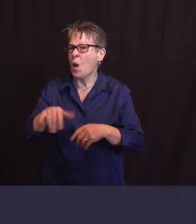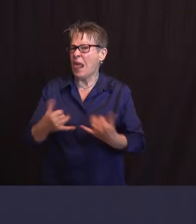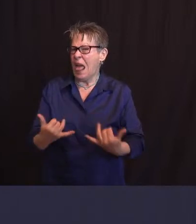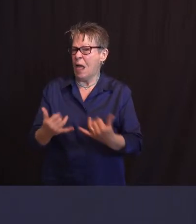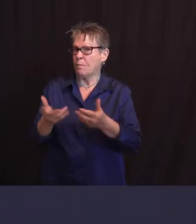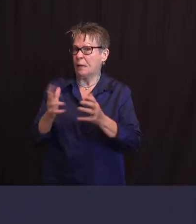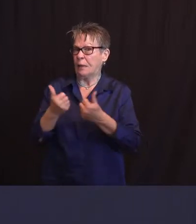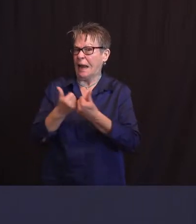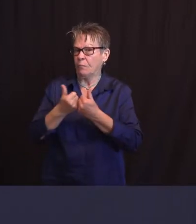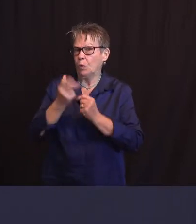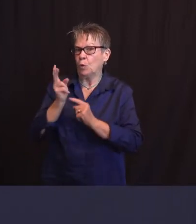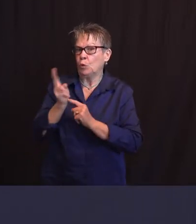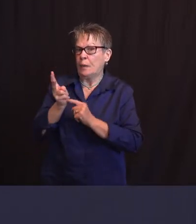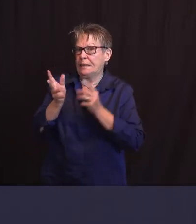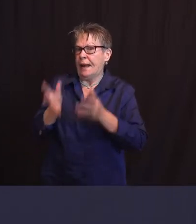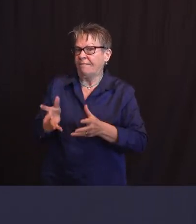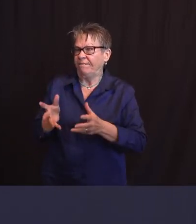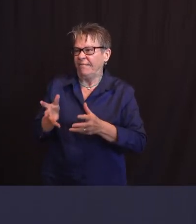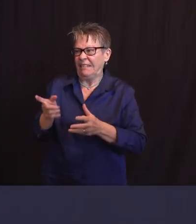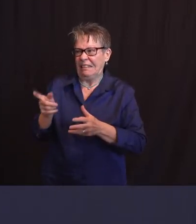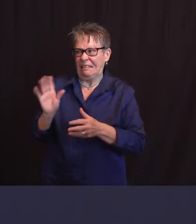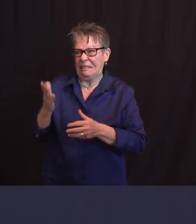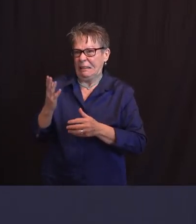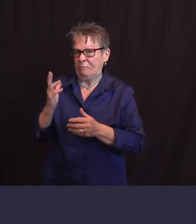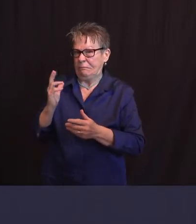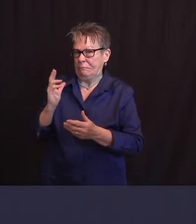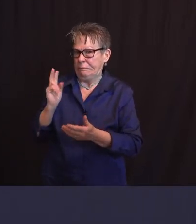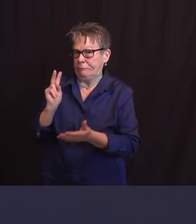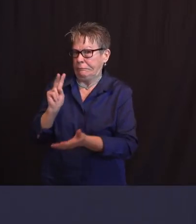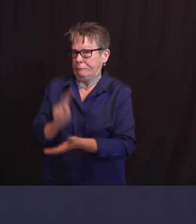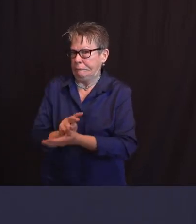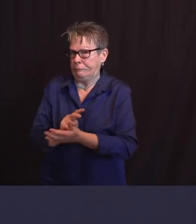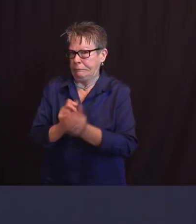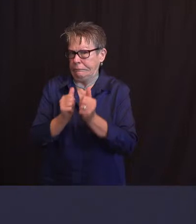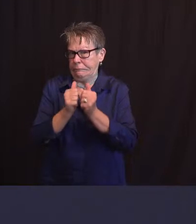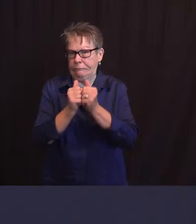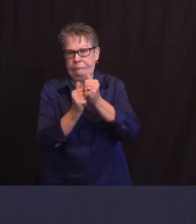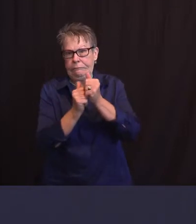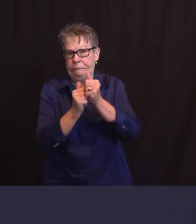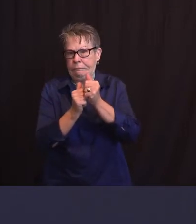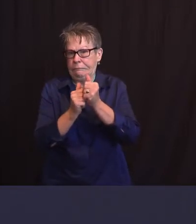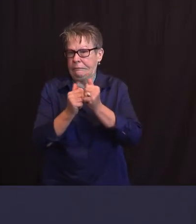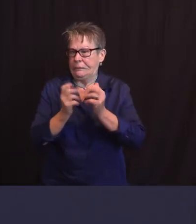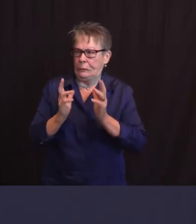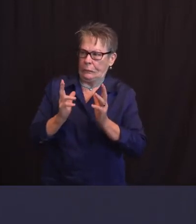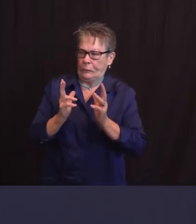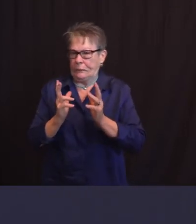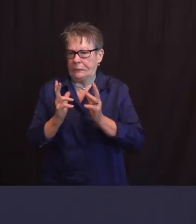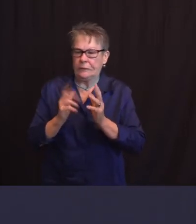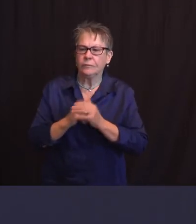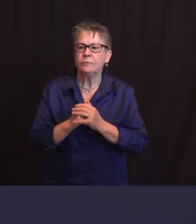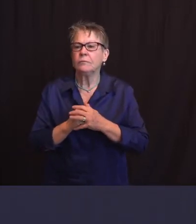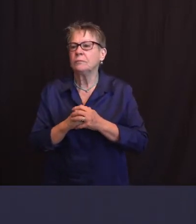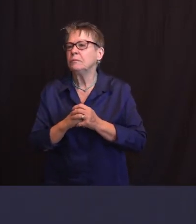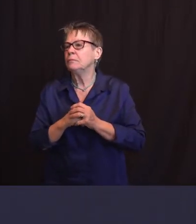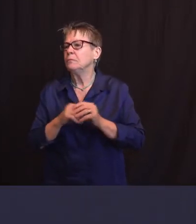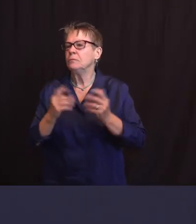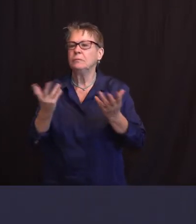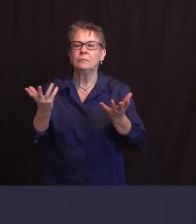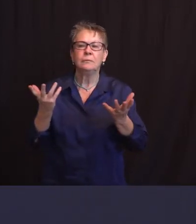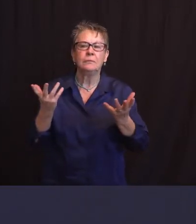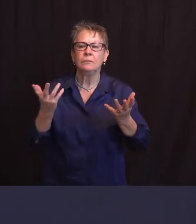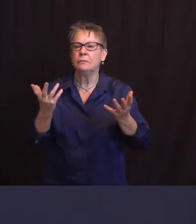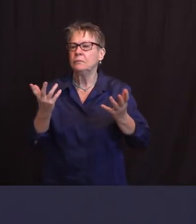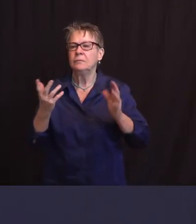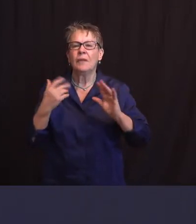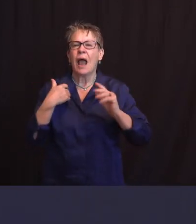not use. And I would count this, if it is a wave, and I'm not sure that it is a wave, but it's certainly a plateauing. So